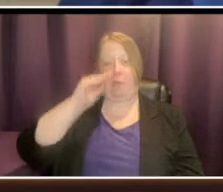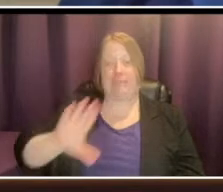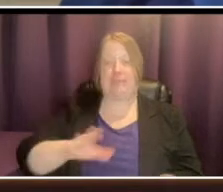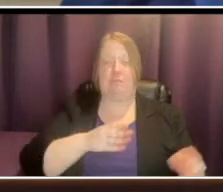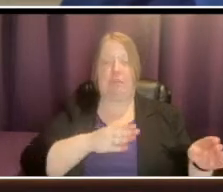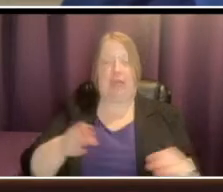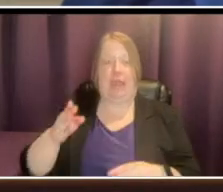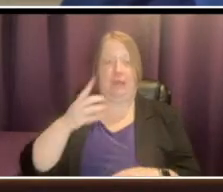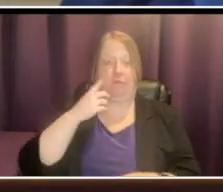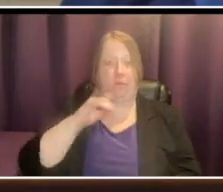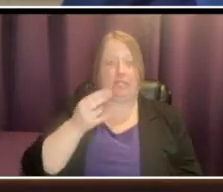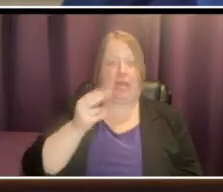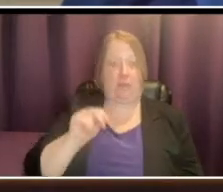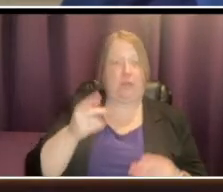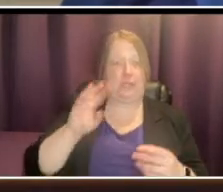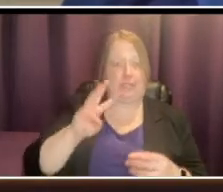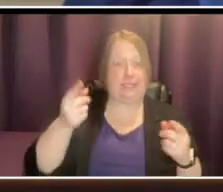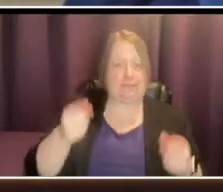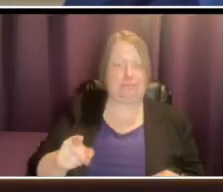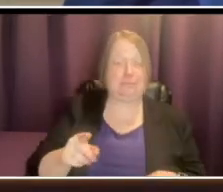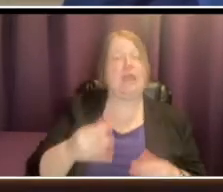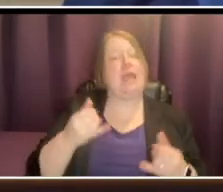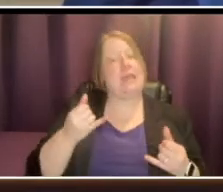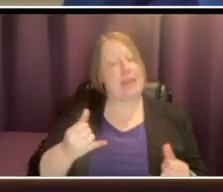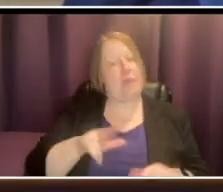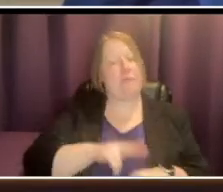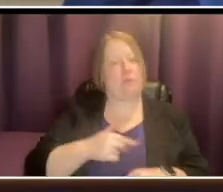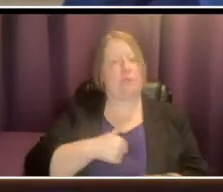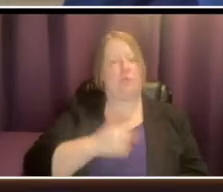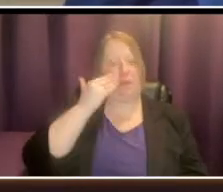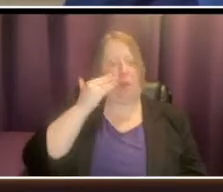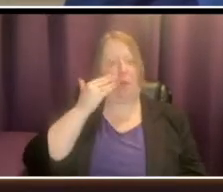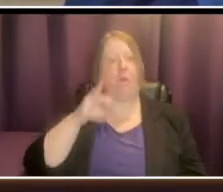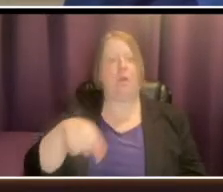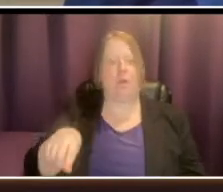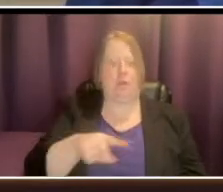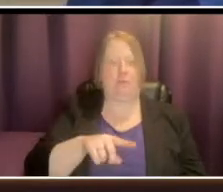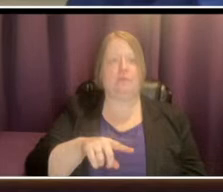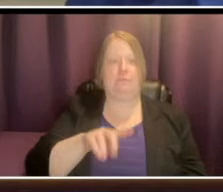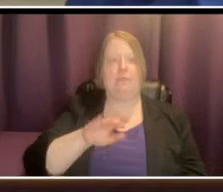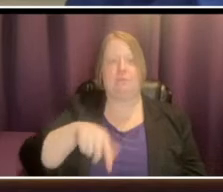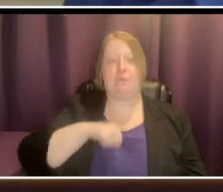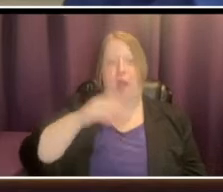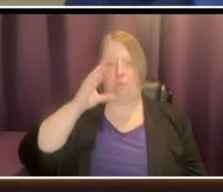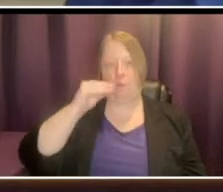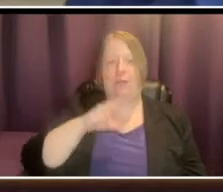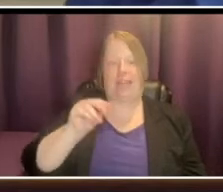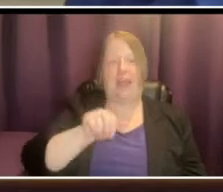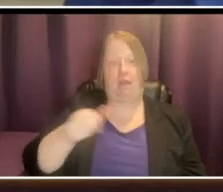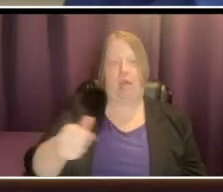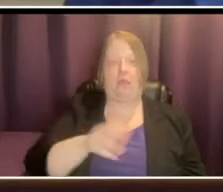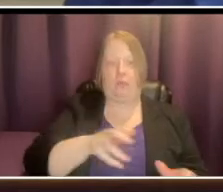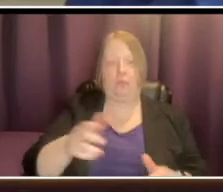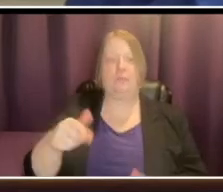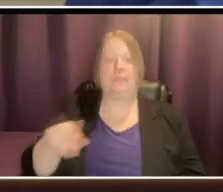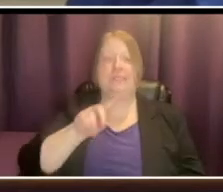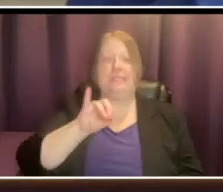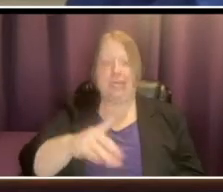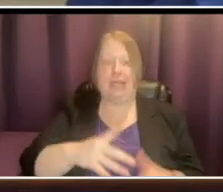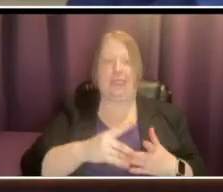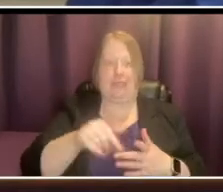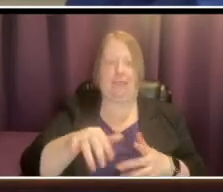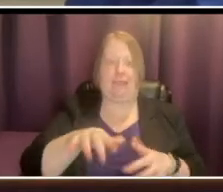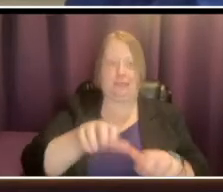We know now, of course, that the Proud Boys and others did lead the assault on our Capitol building. On December